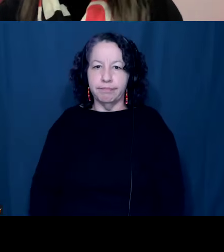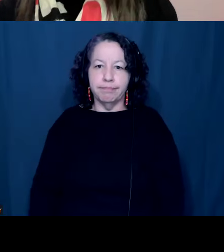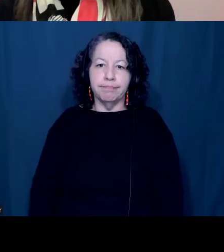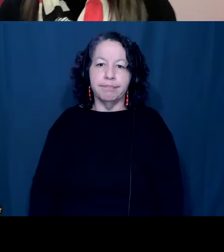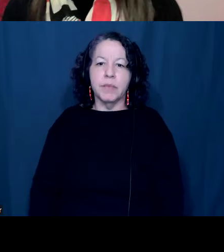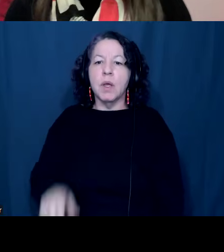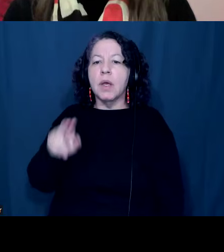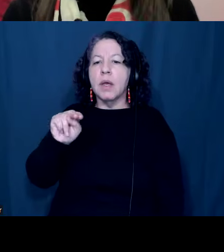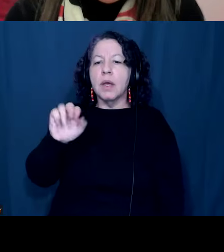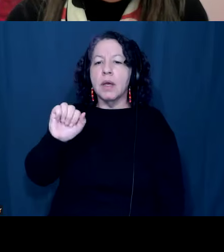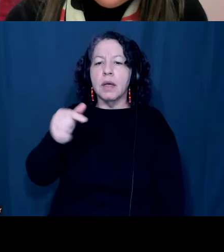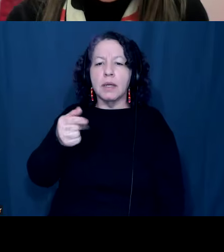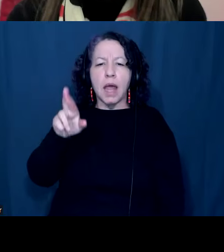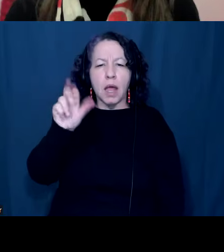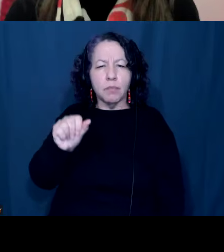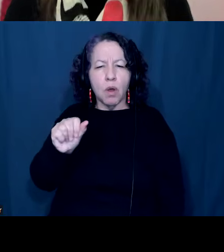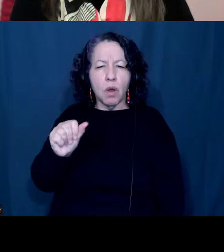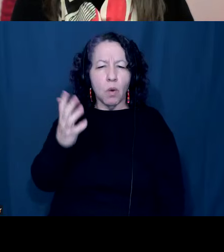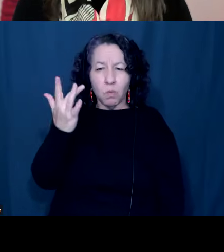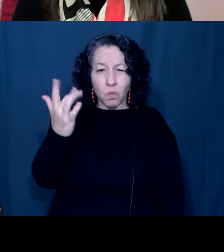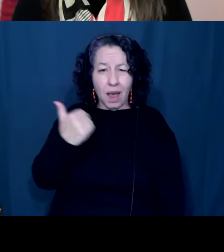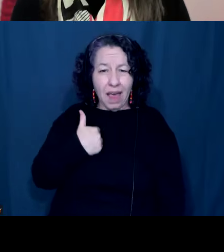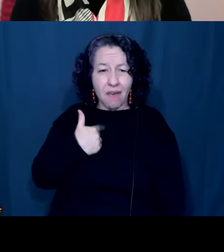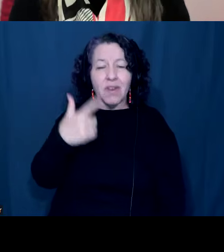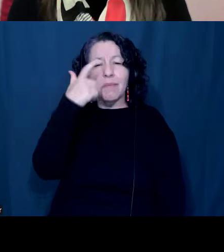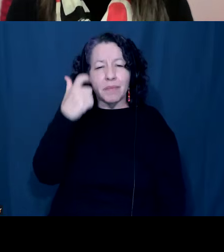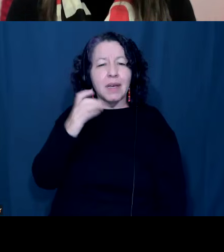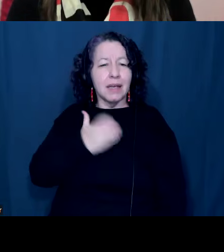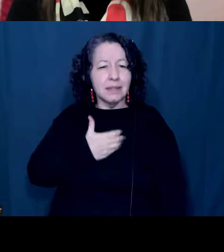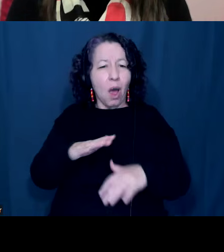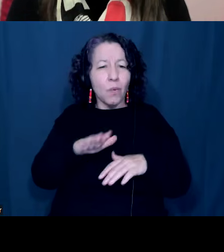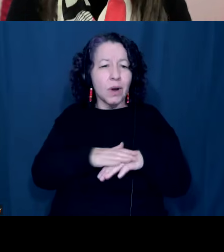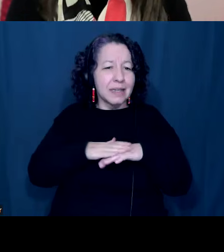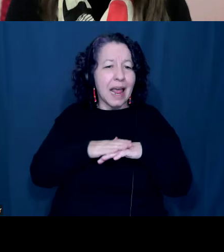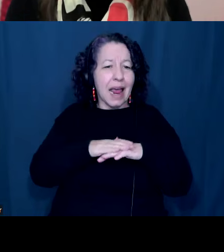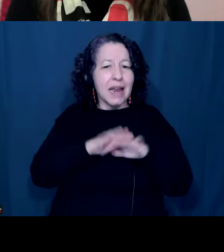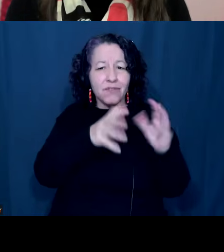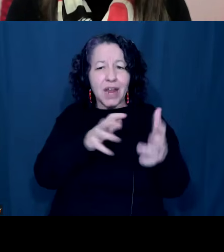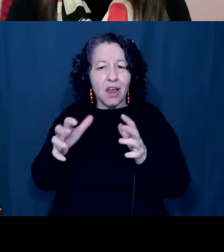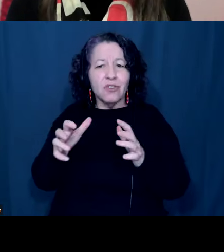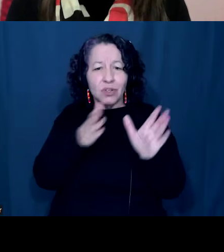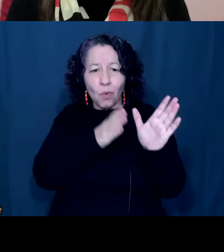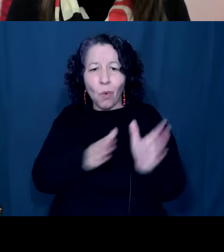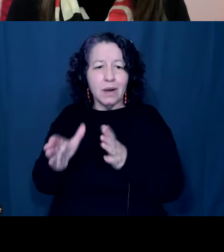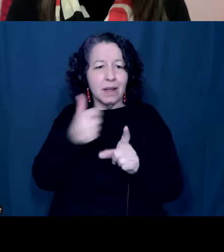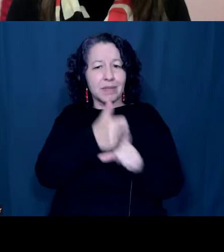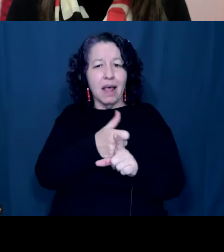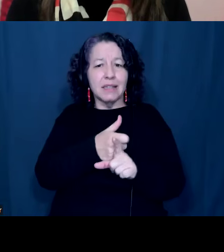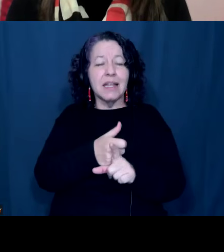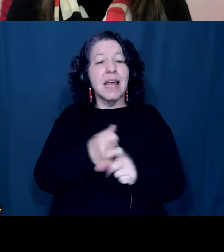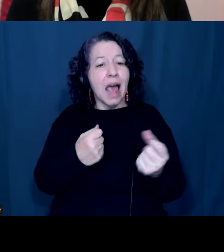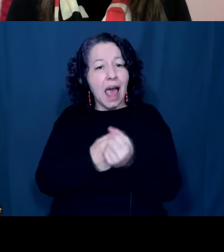NAGPRA exists because Native nations organized, advocated, and demanded